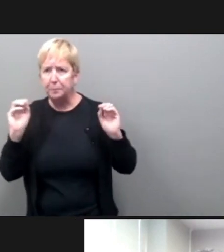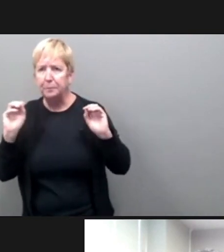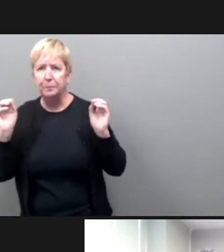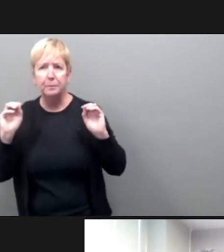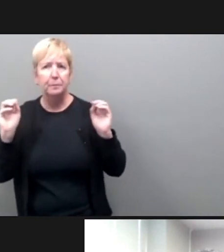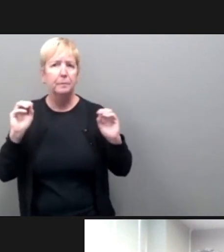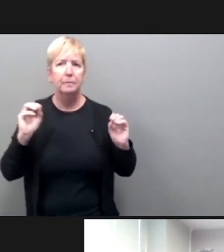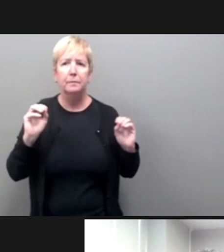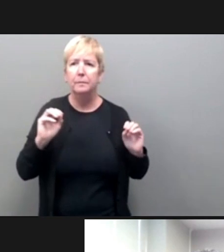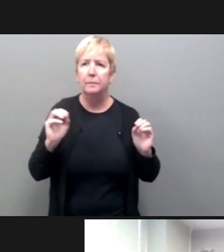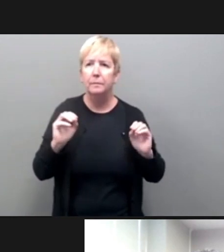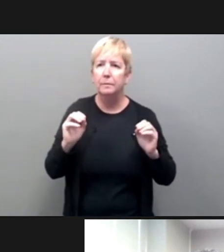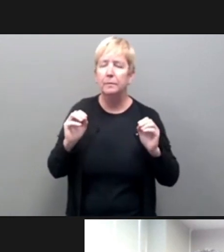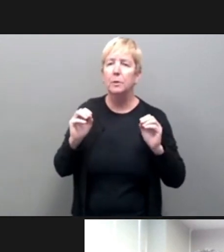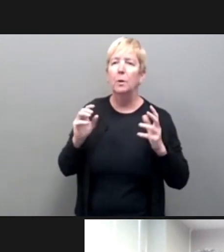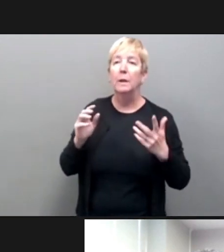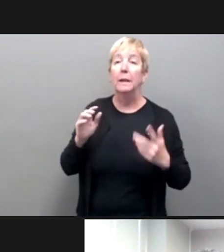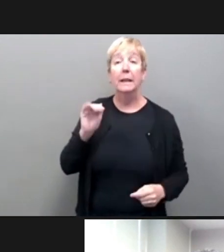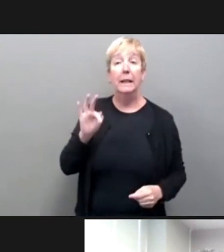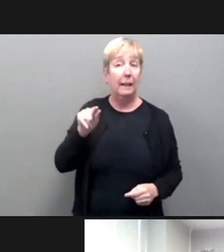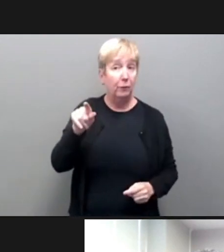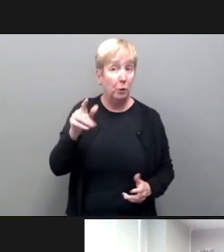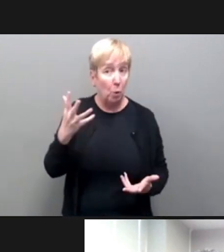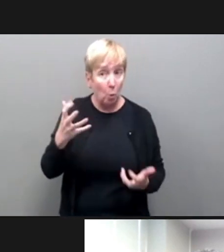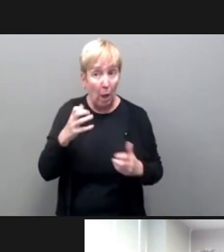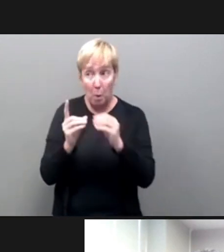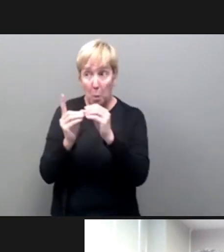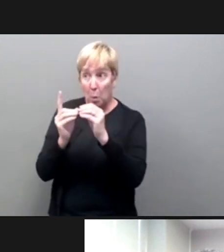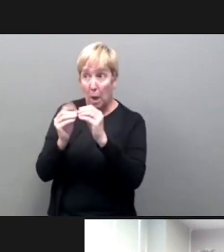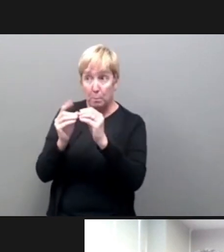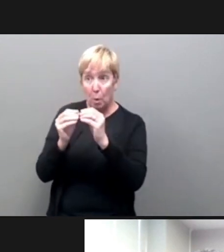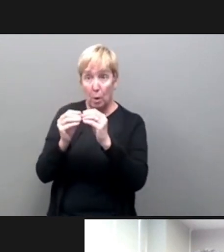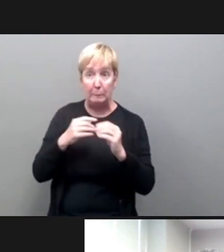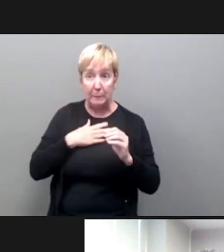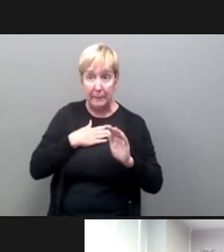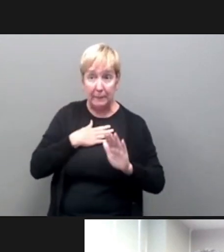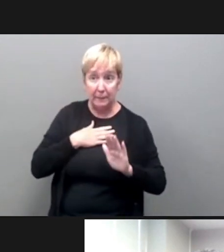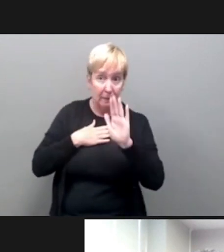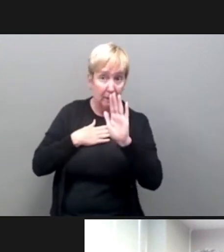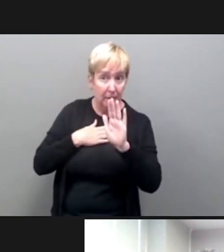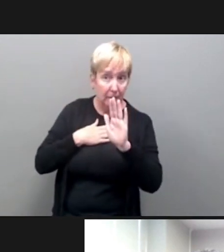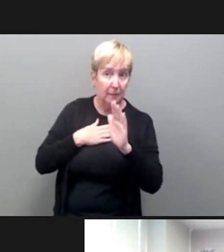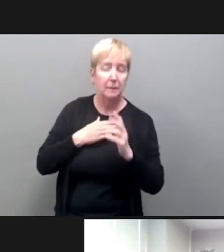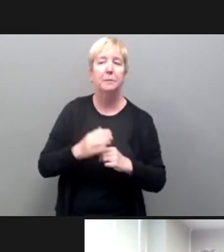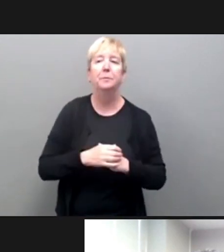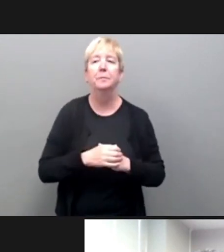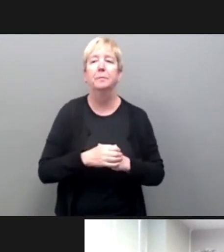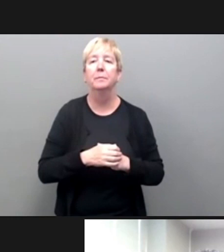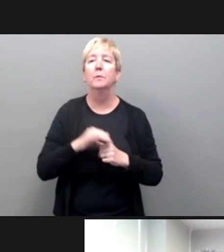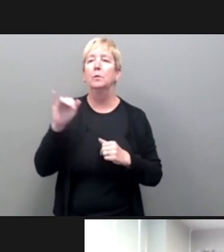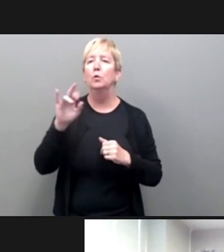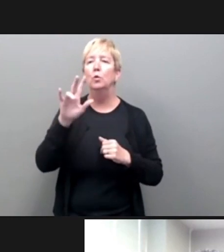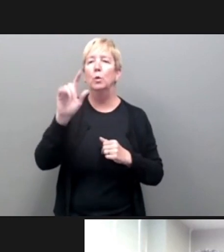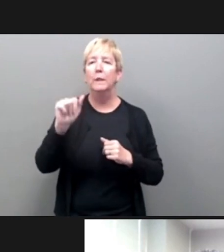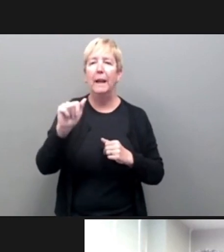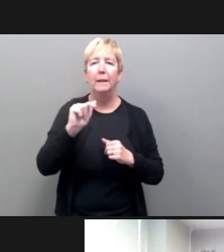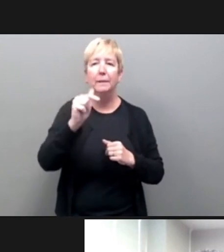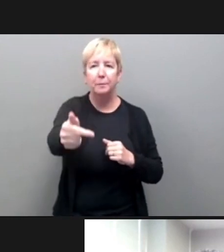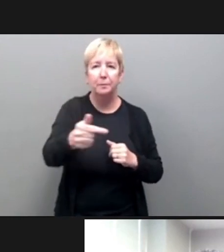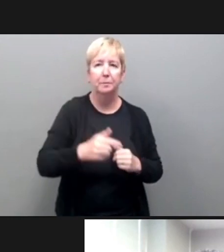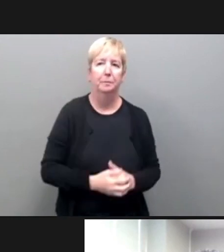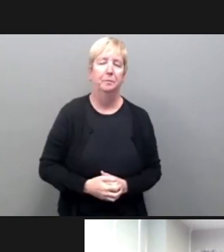raised hand at this point. So if you'd like to raise a hand and ask an additional question before we wrap, now's a good moment to do so. Julia, you are